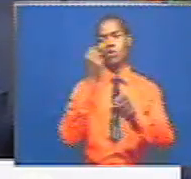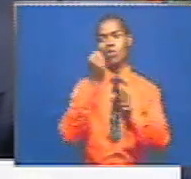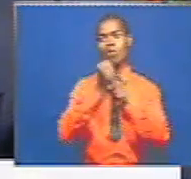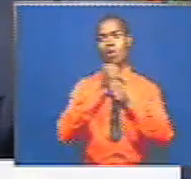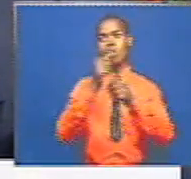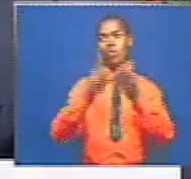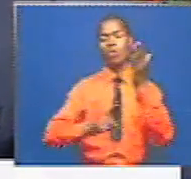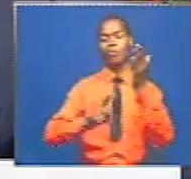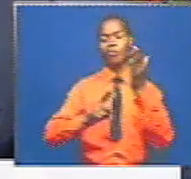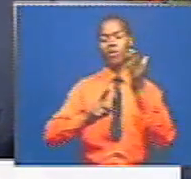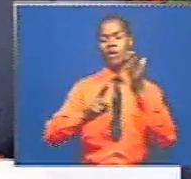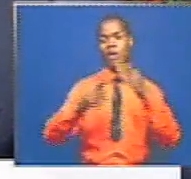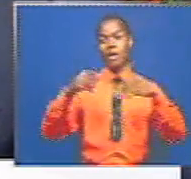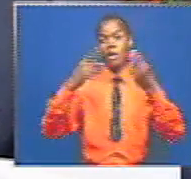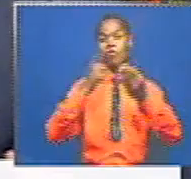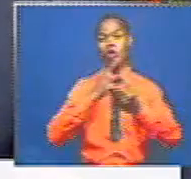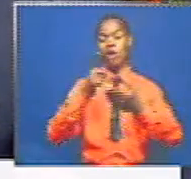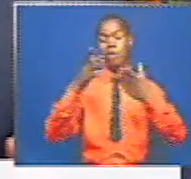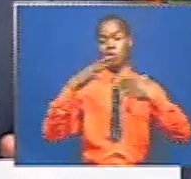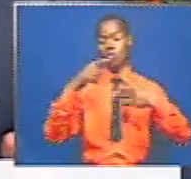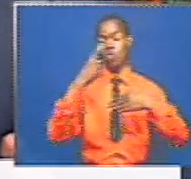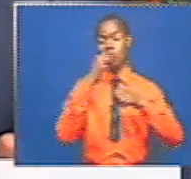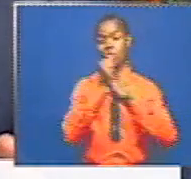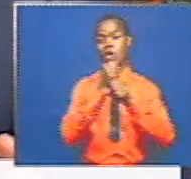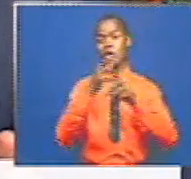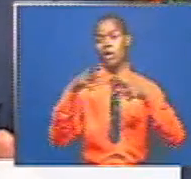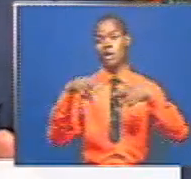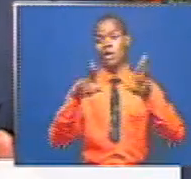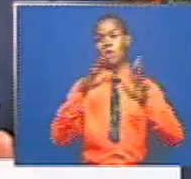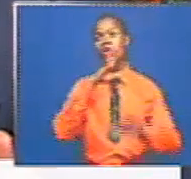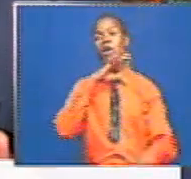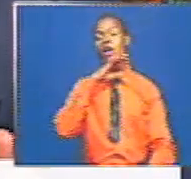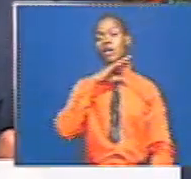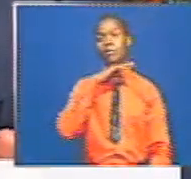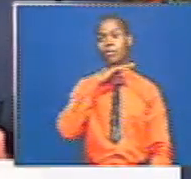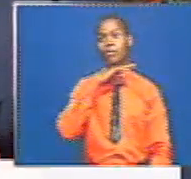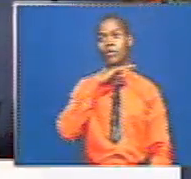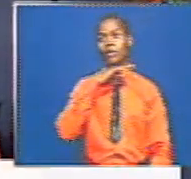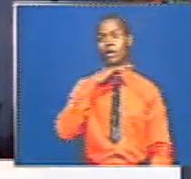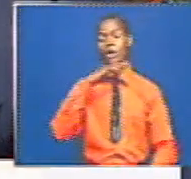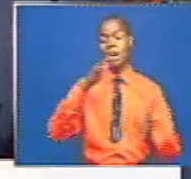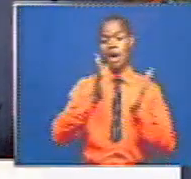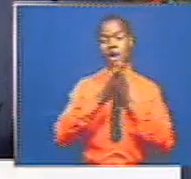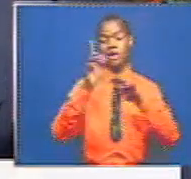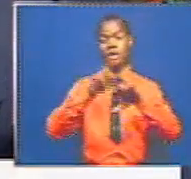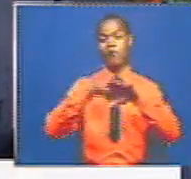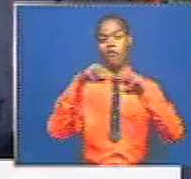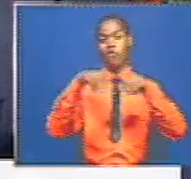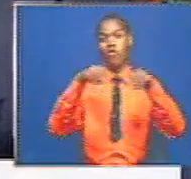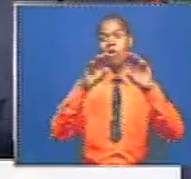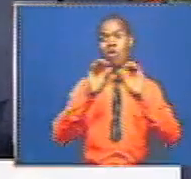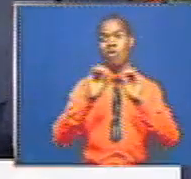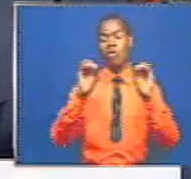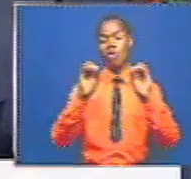give orders to those who are either polluting or those who are obstructing water, and if they do not follow the